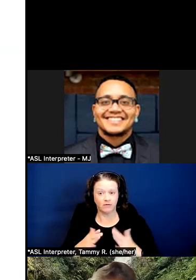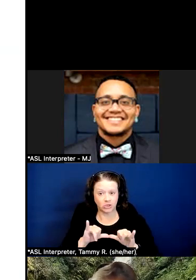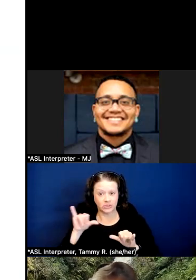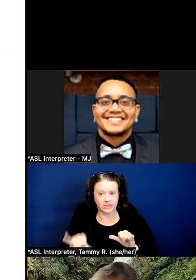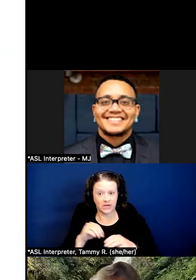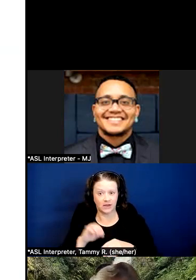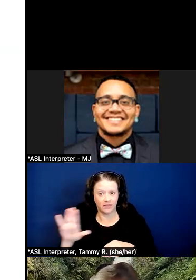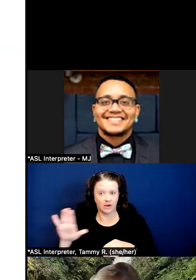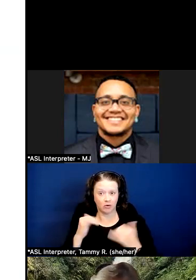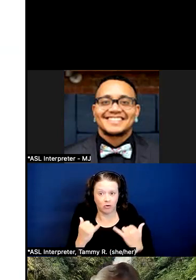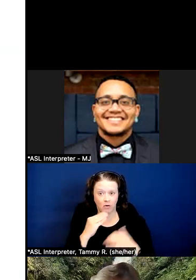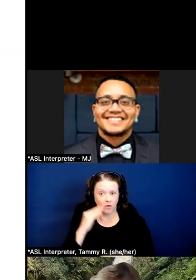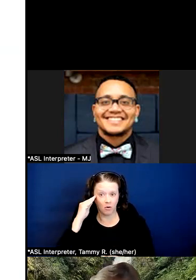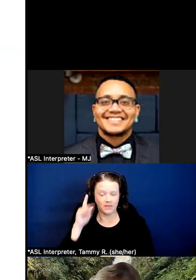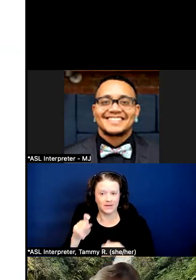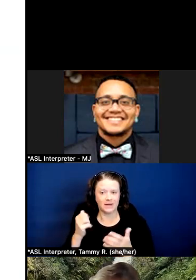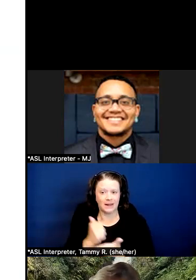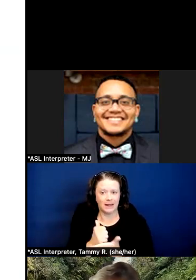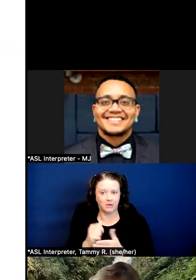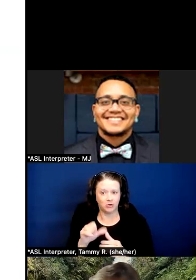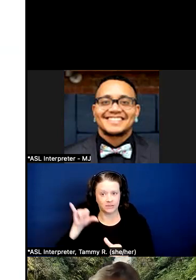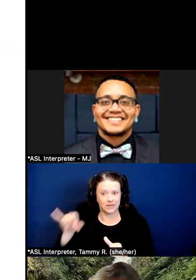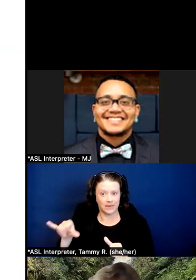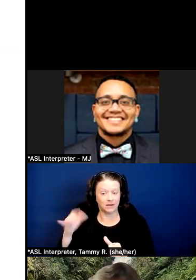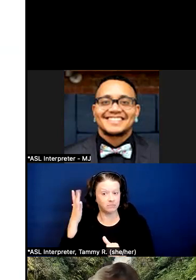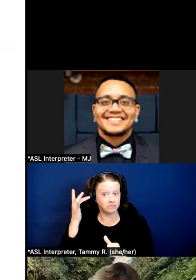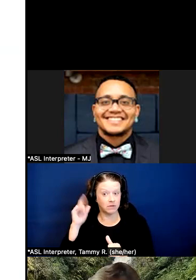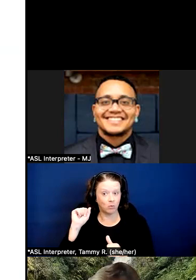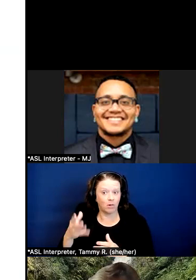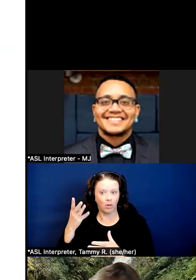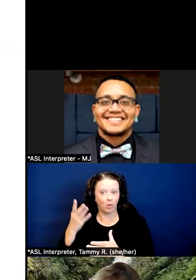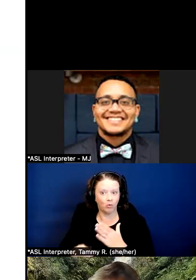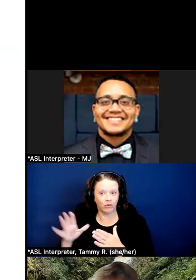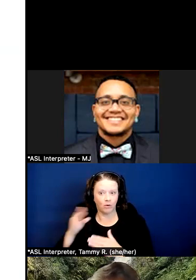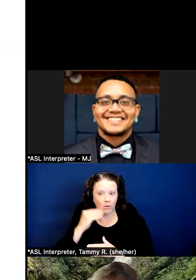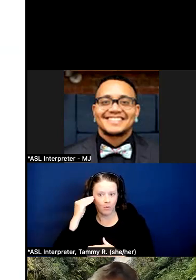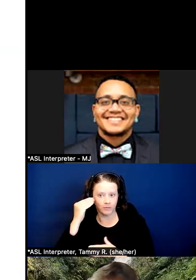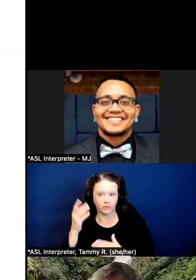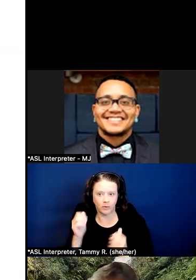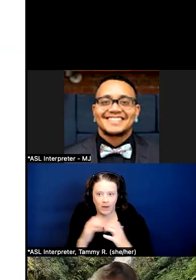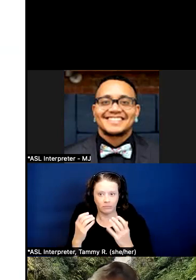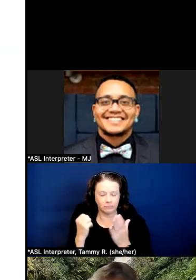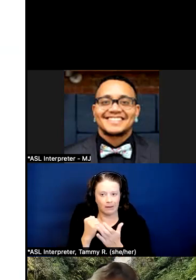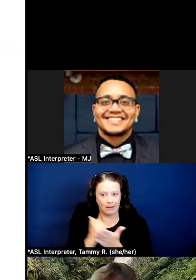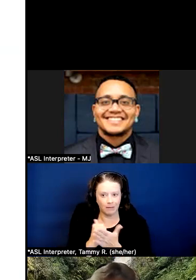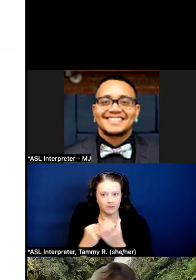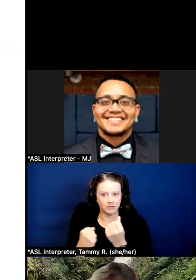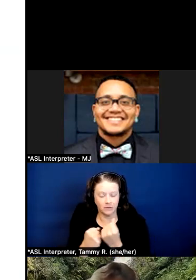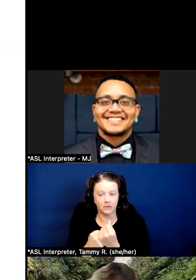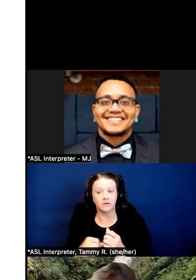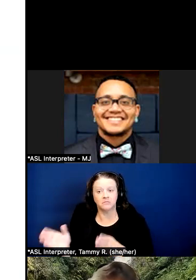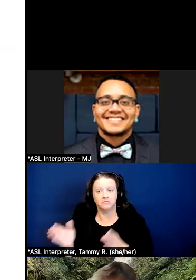homes, who need help to stay there because they're going to lose it otherwise. It can happen while people are in